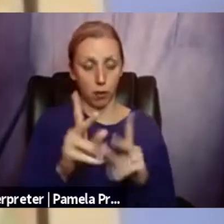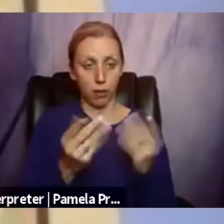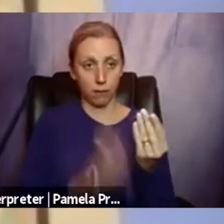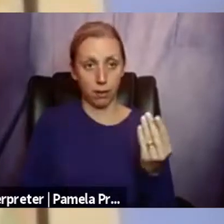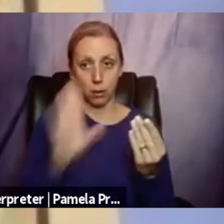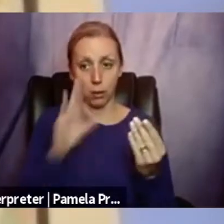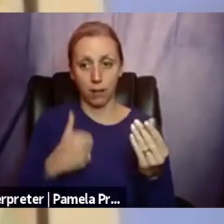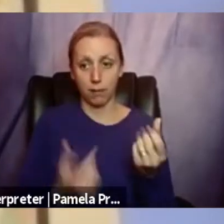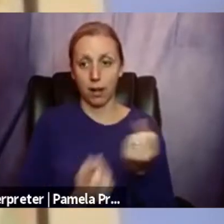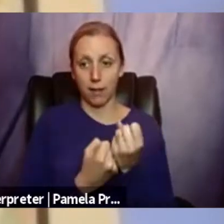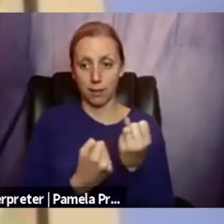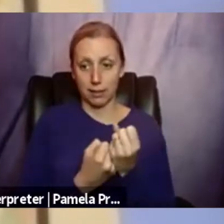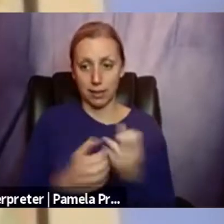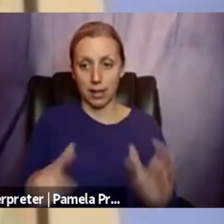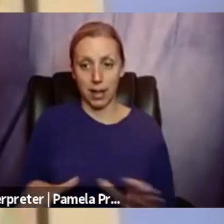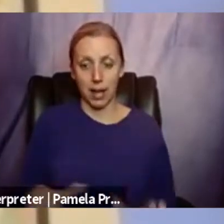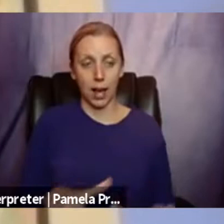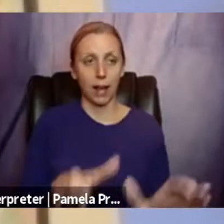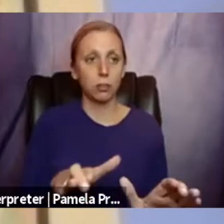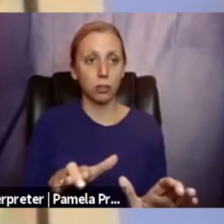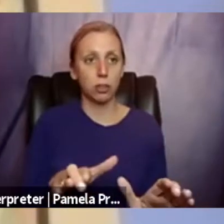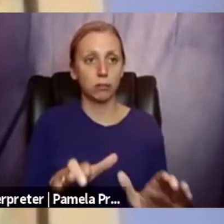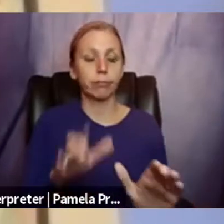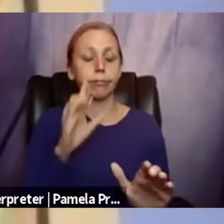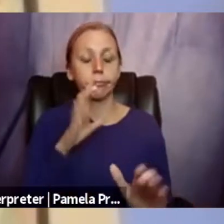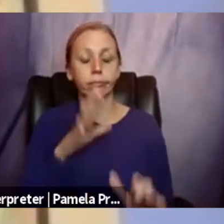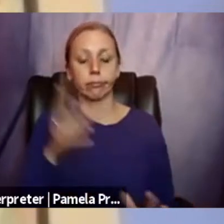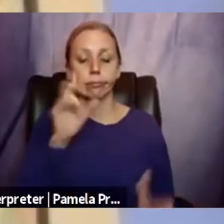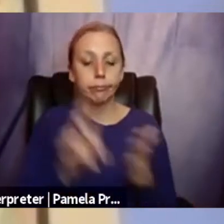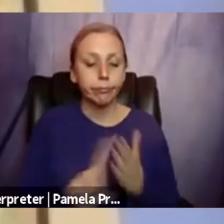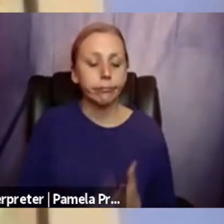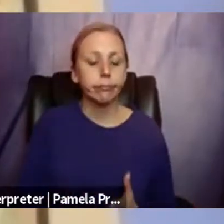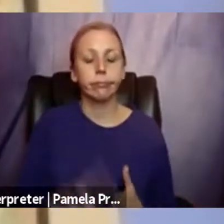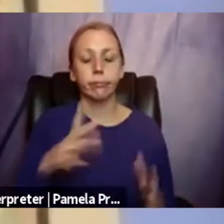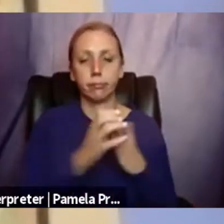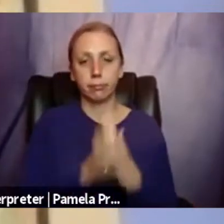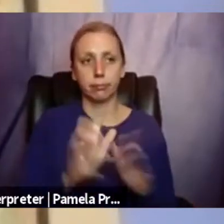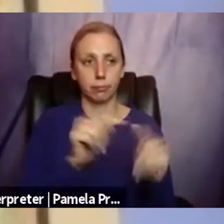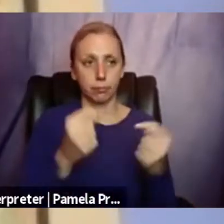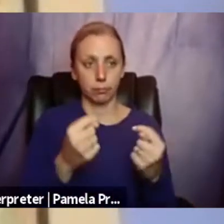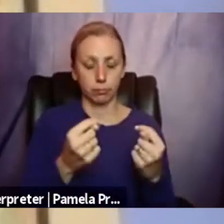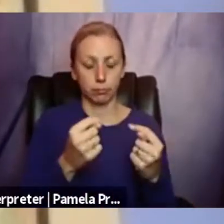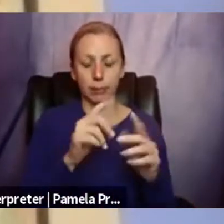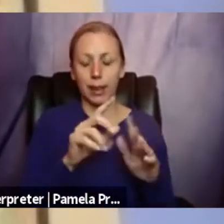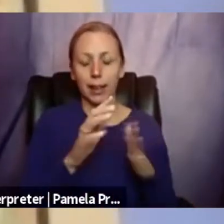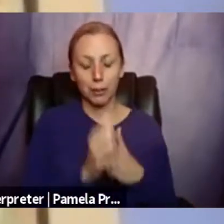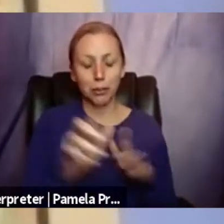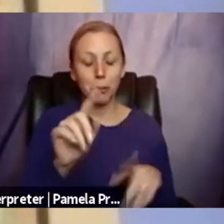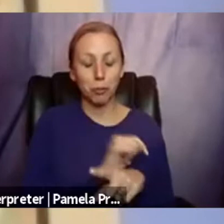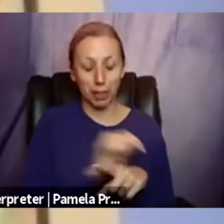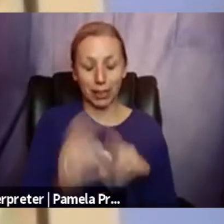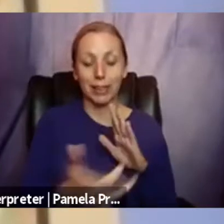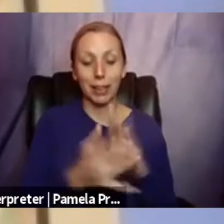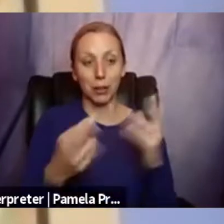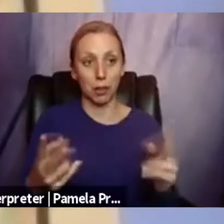advocacy, action-oriented research, leadership training and convening, technological resources through